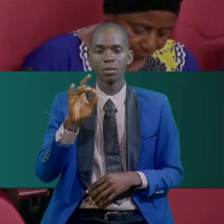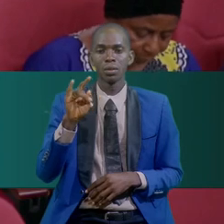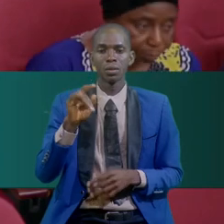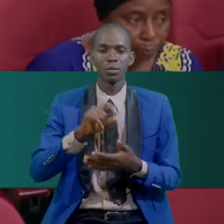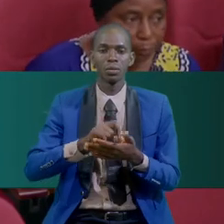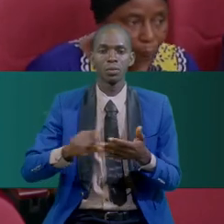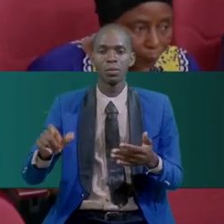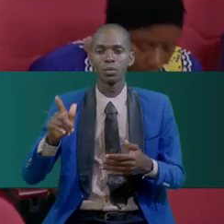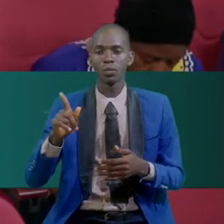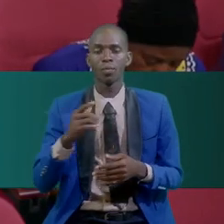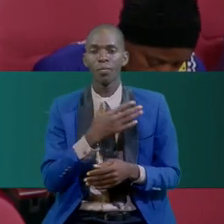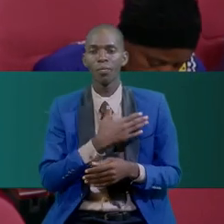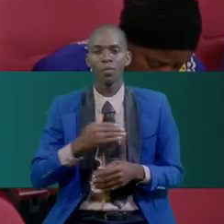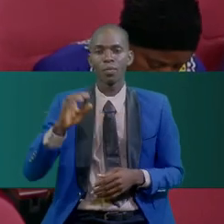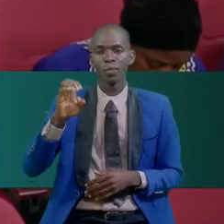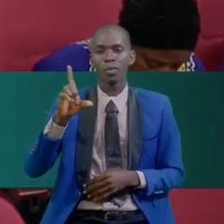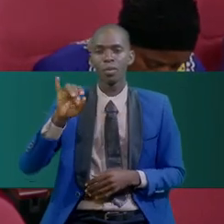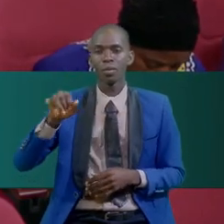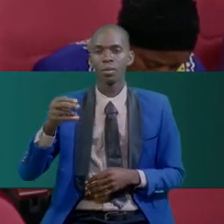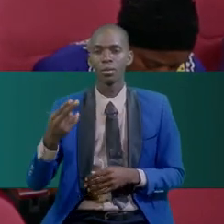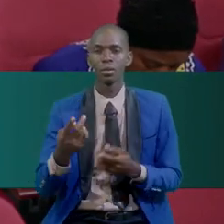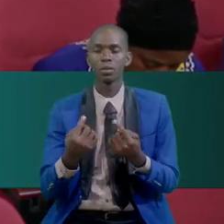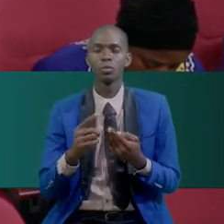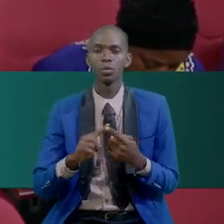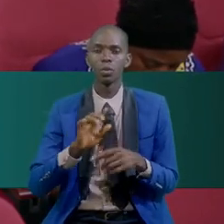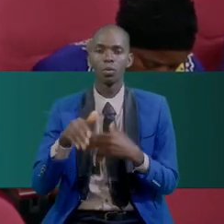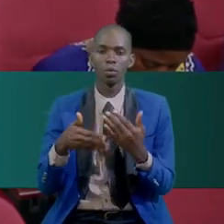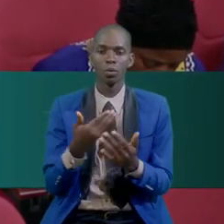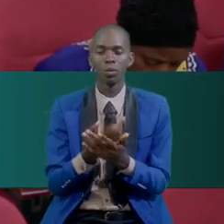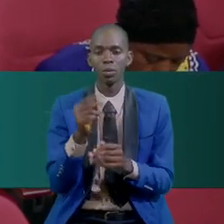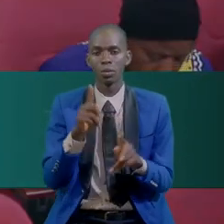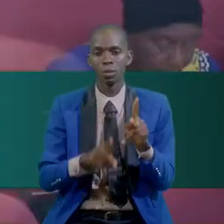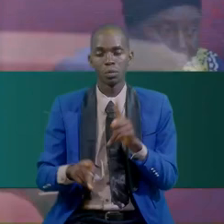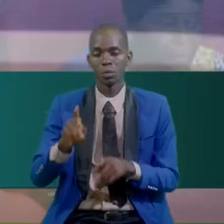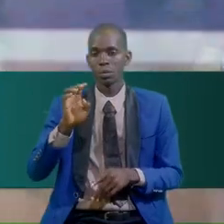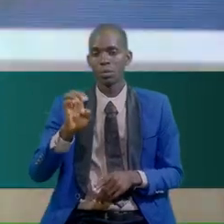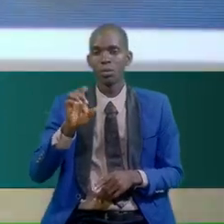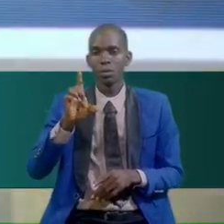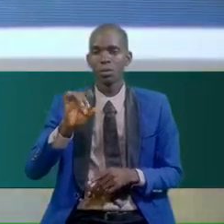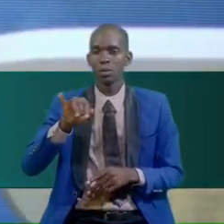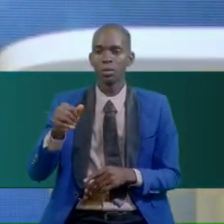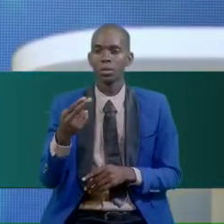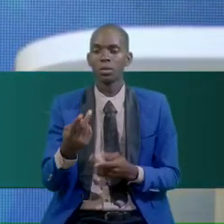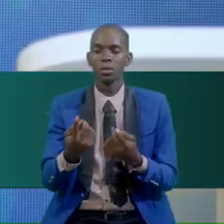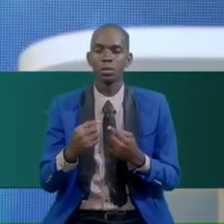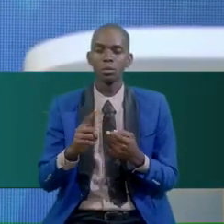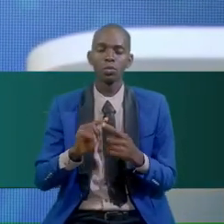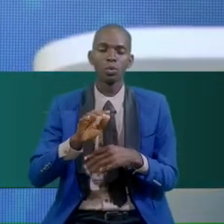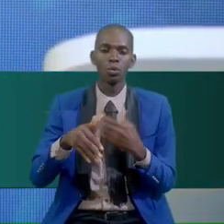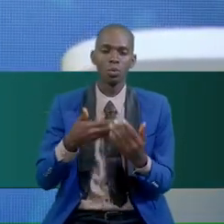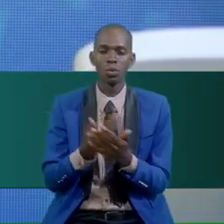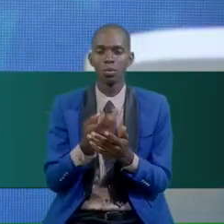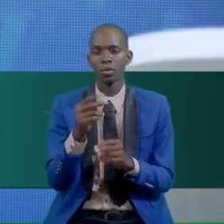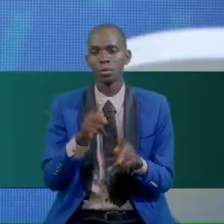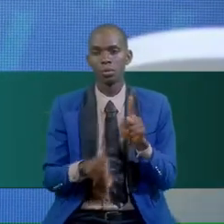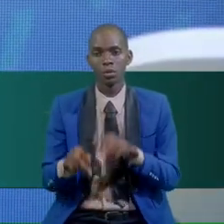and Elijah came unto all the people. Elijah came unto all the people. You